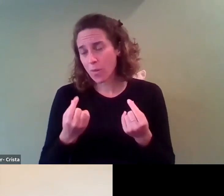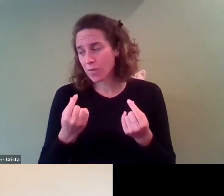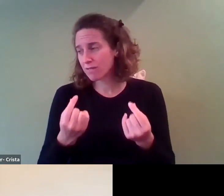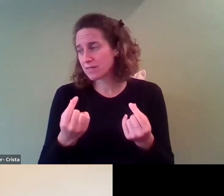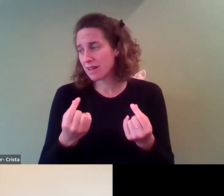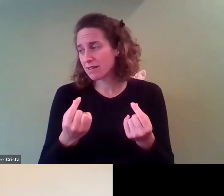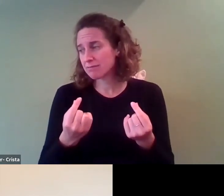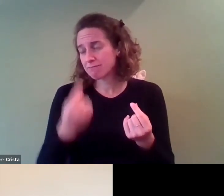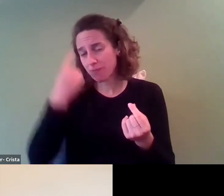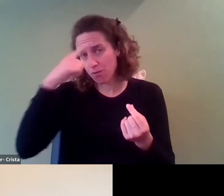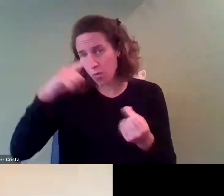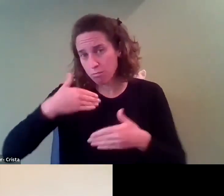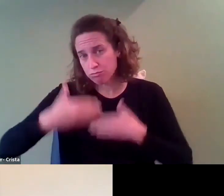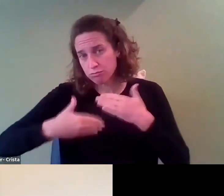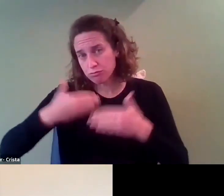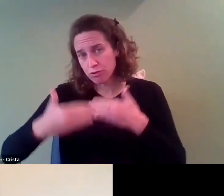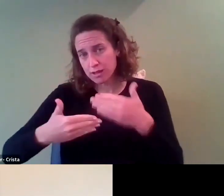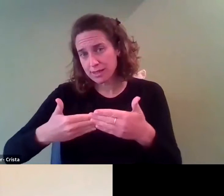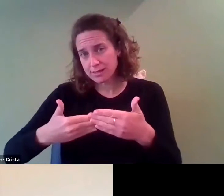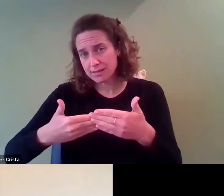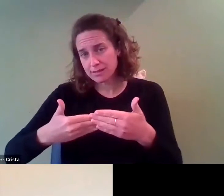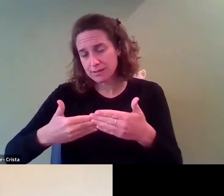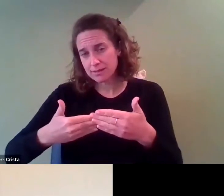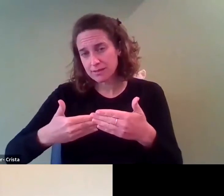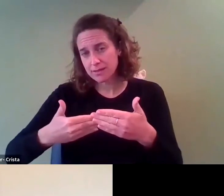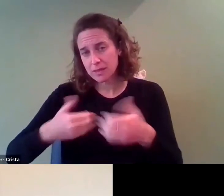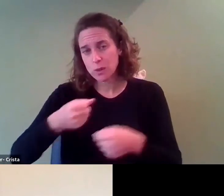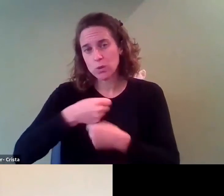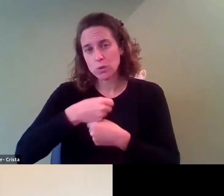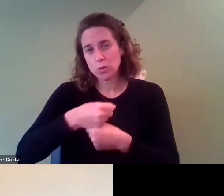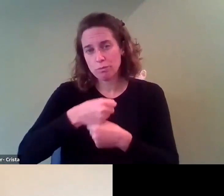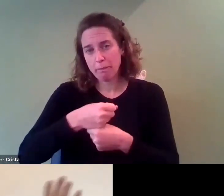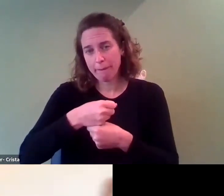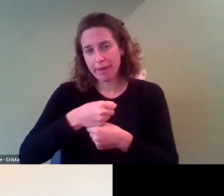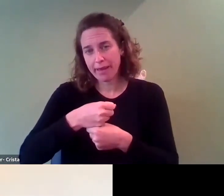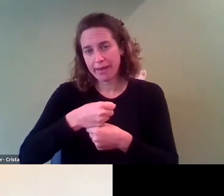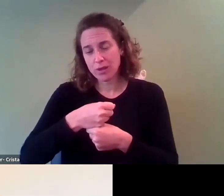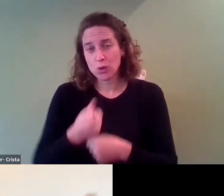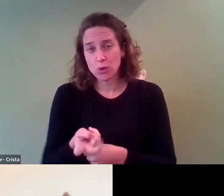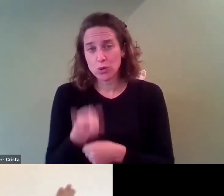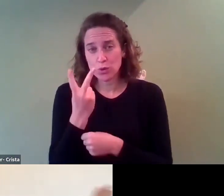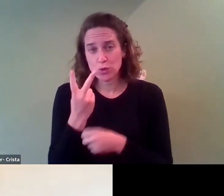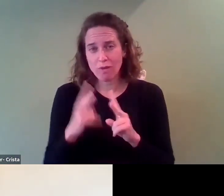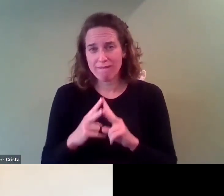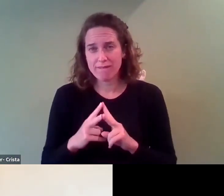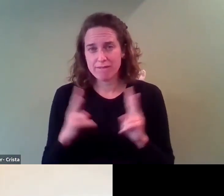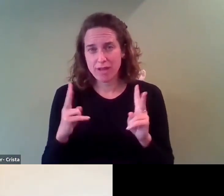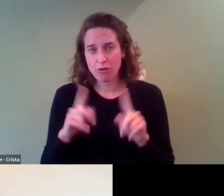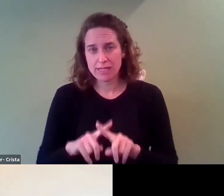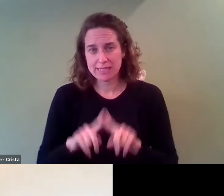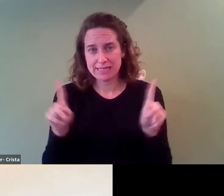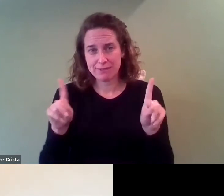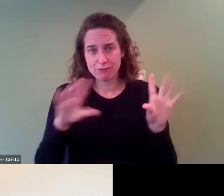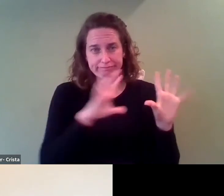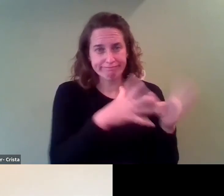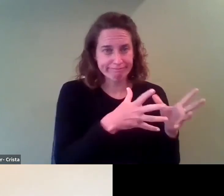the process is to create two divergent sort of sensibilities